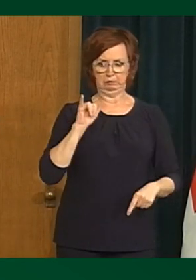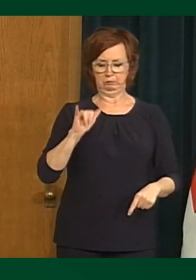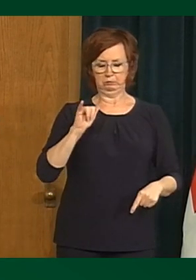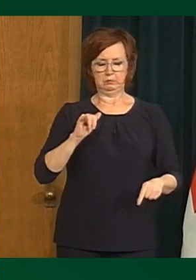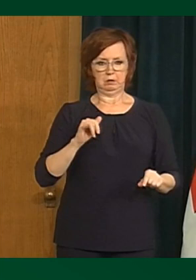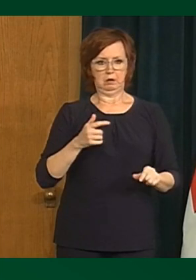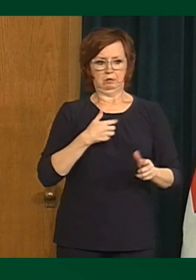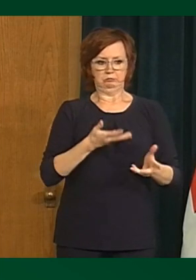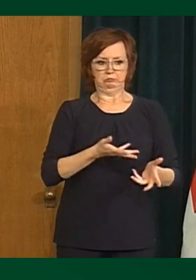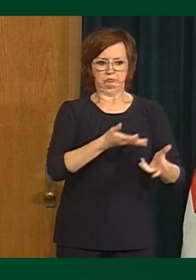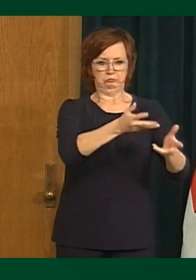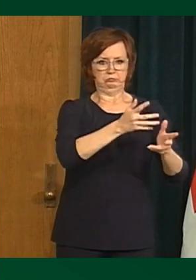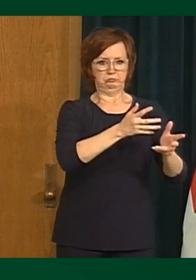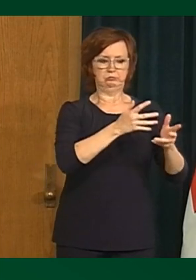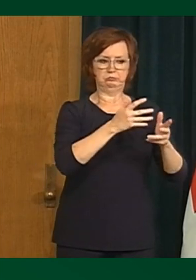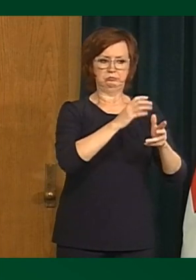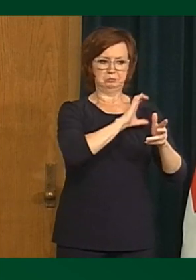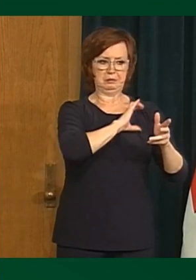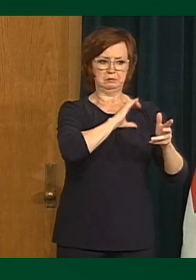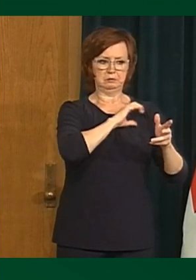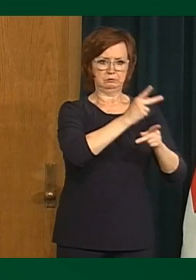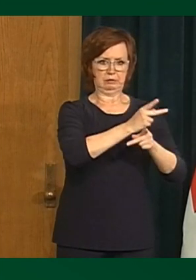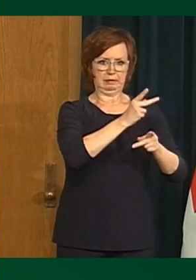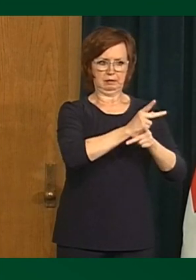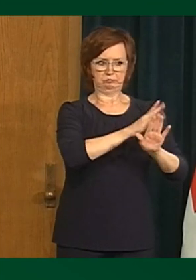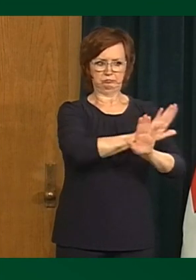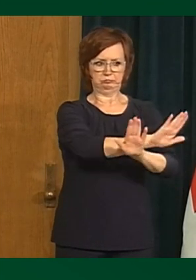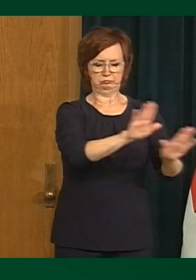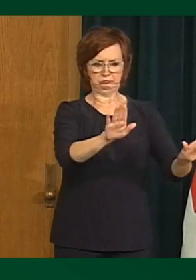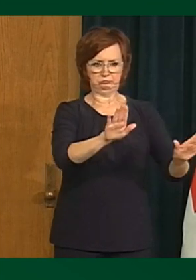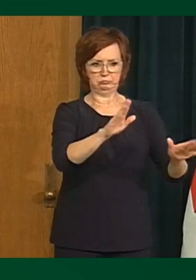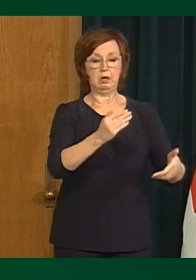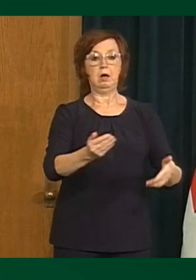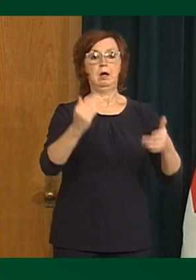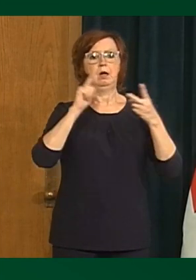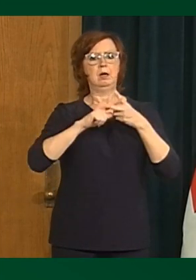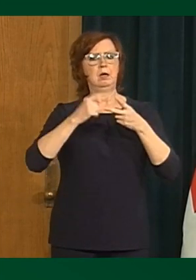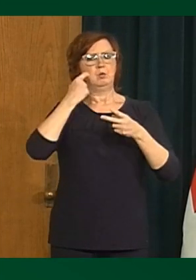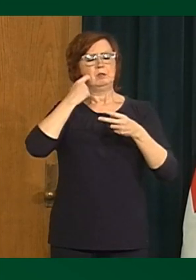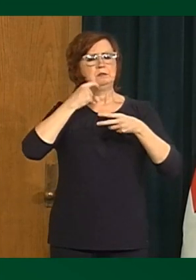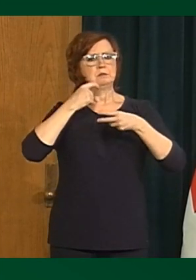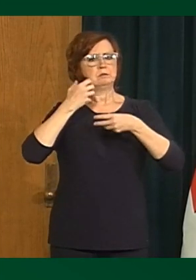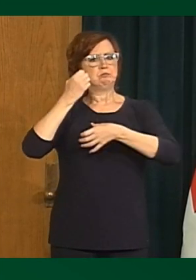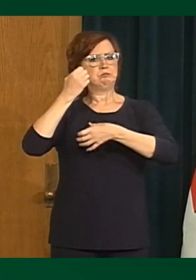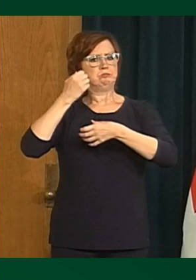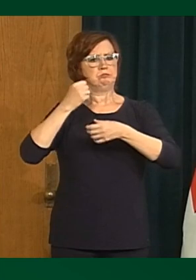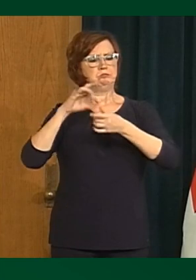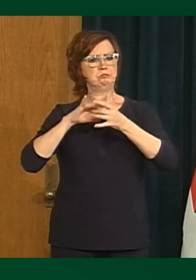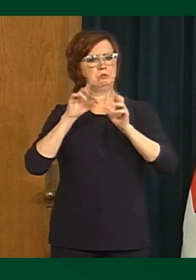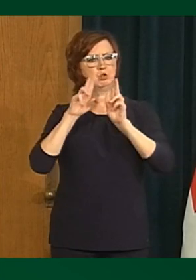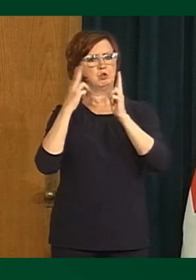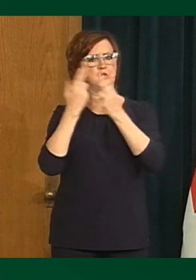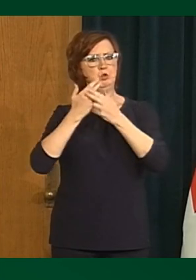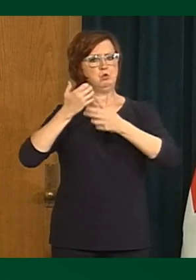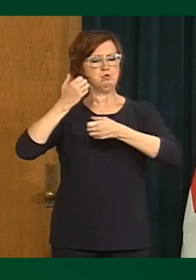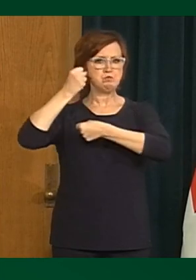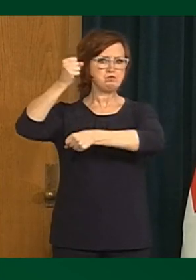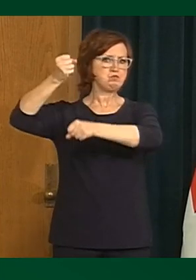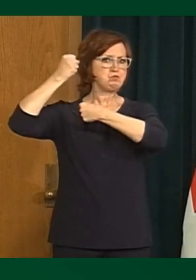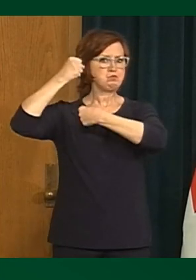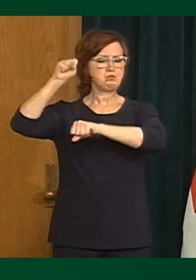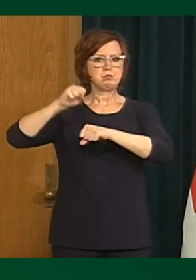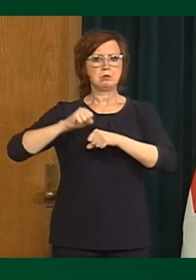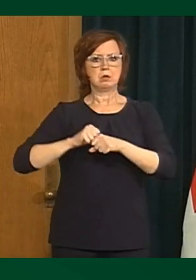authorities' hands. With respect to picketing that may occur in various areas of the province, this